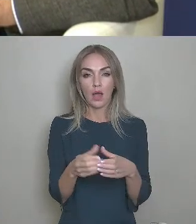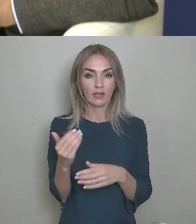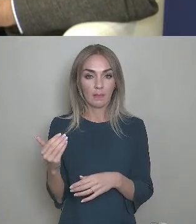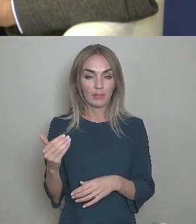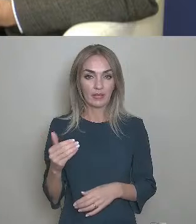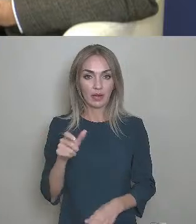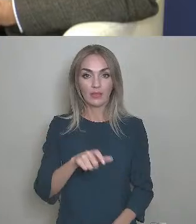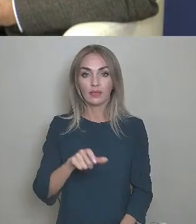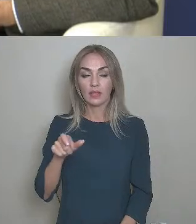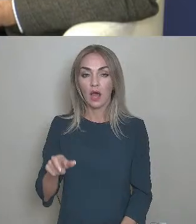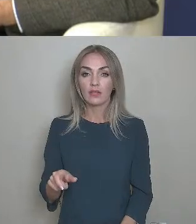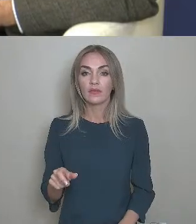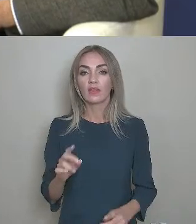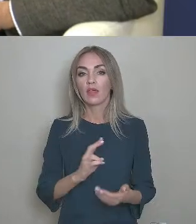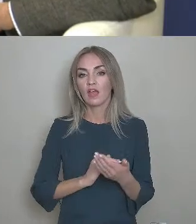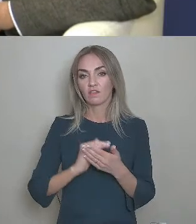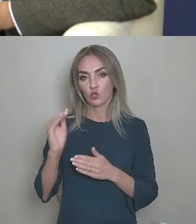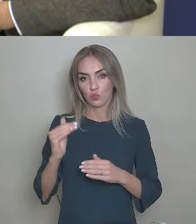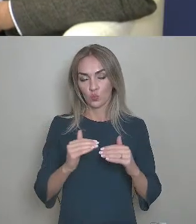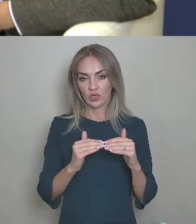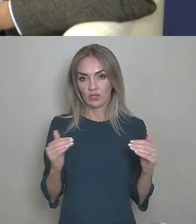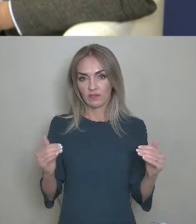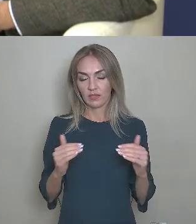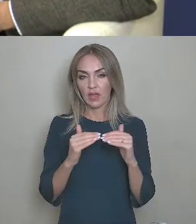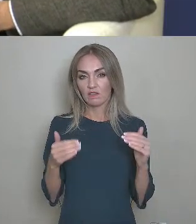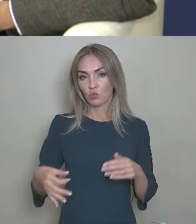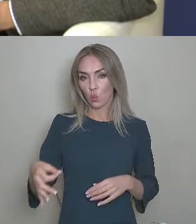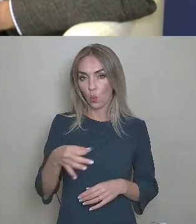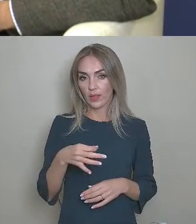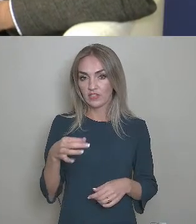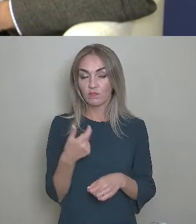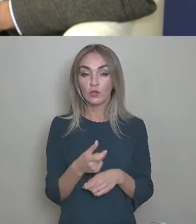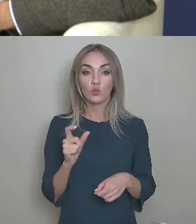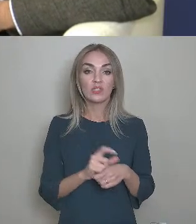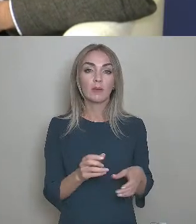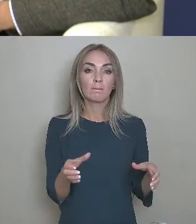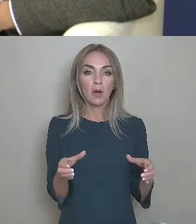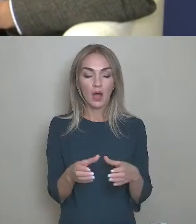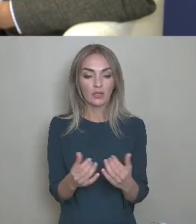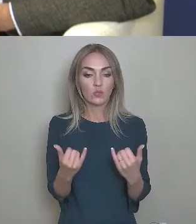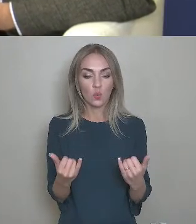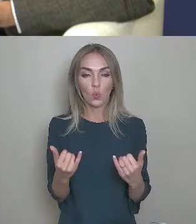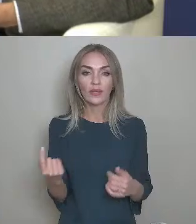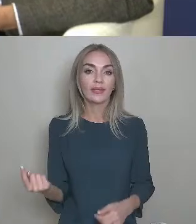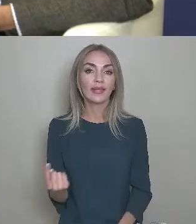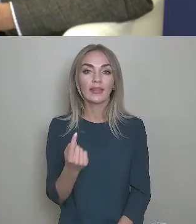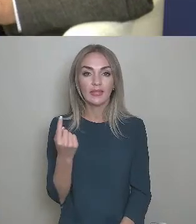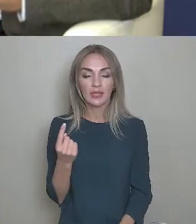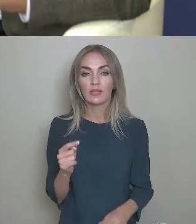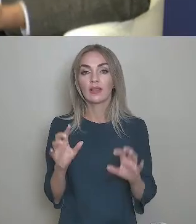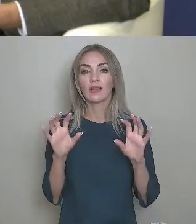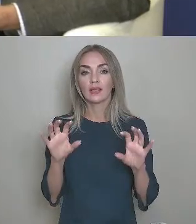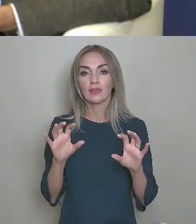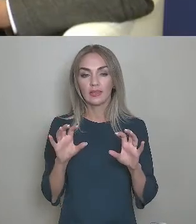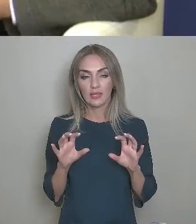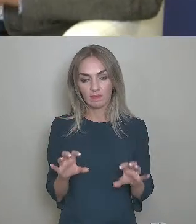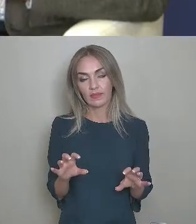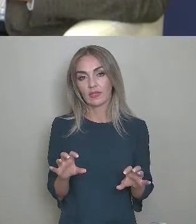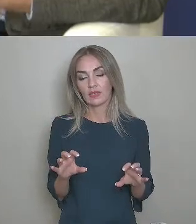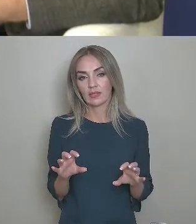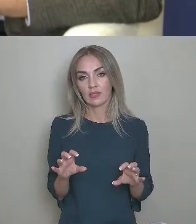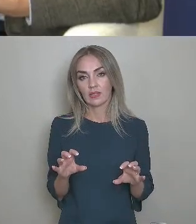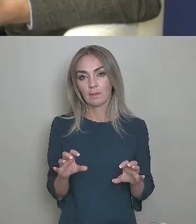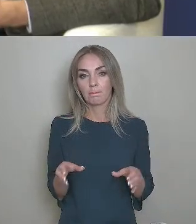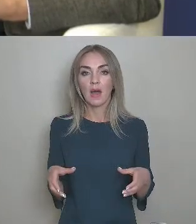partization or party affiliation more important at the oblast